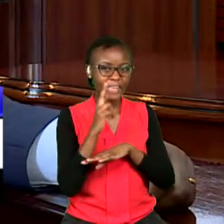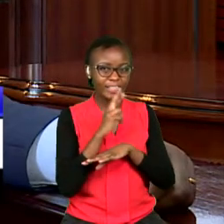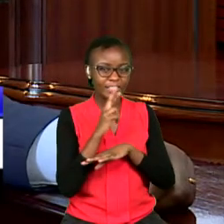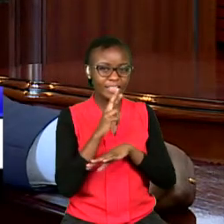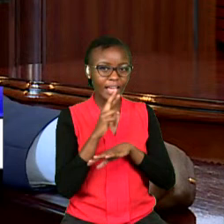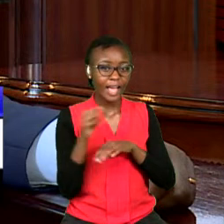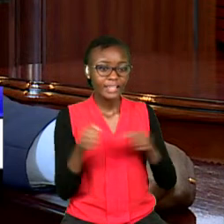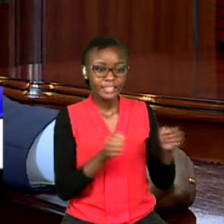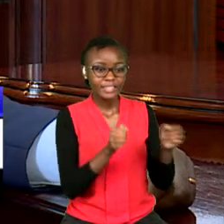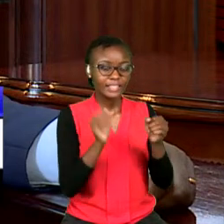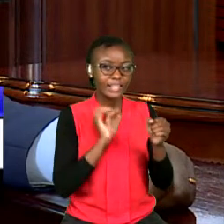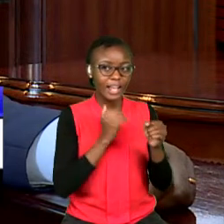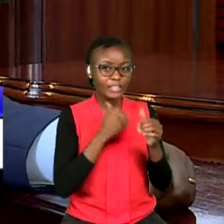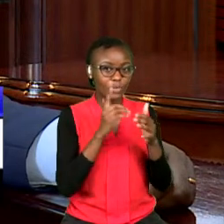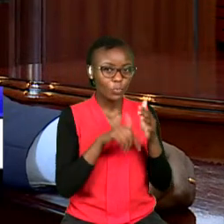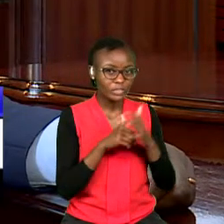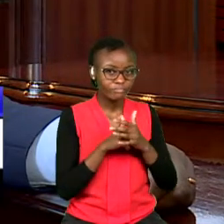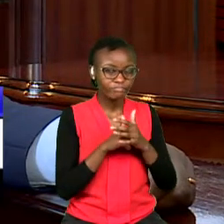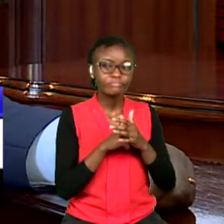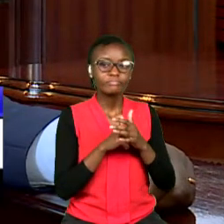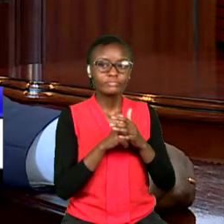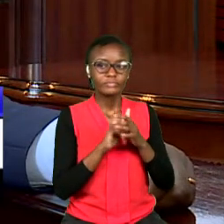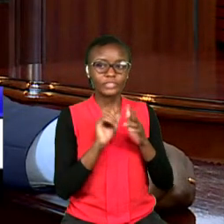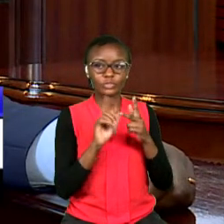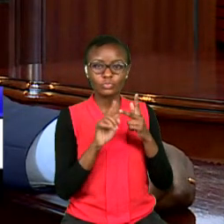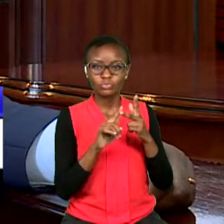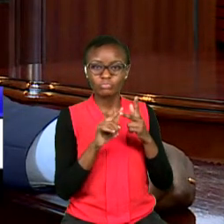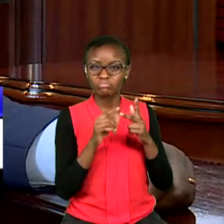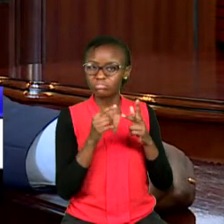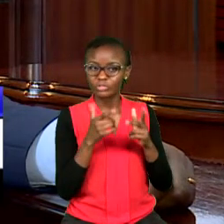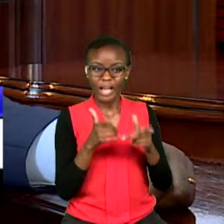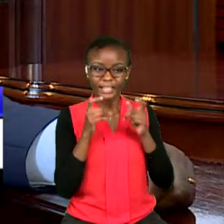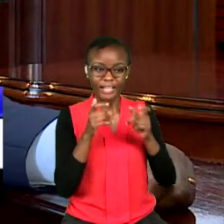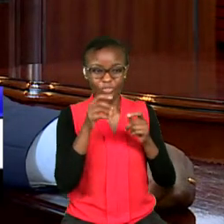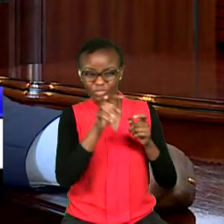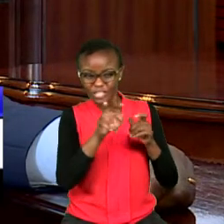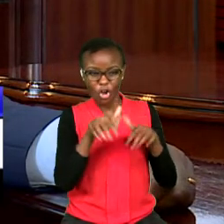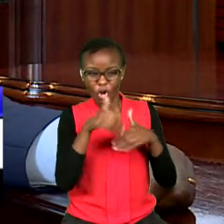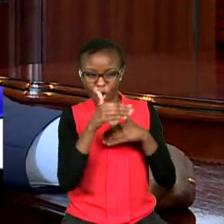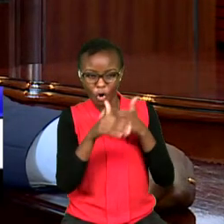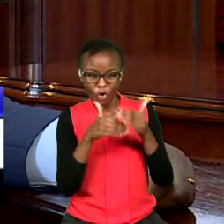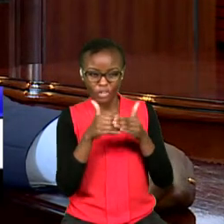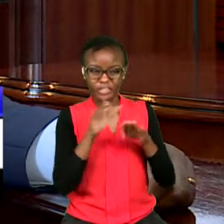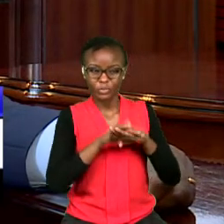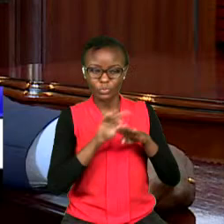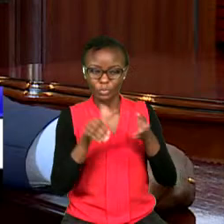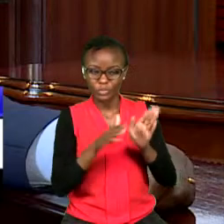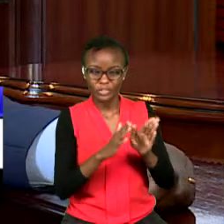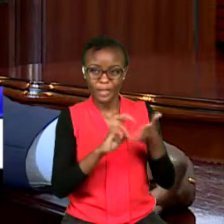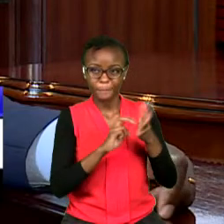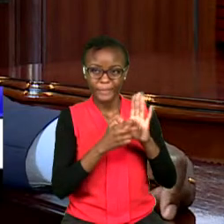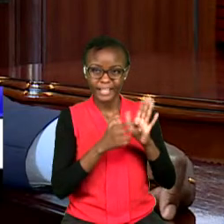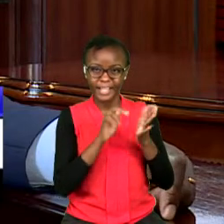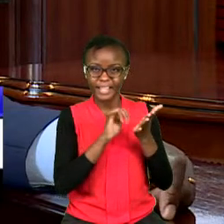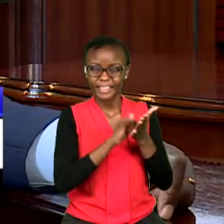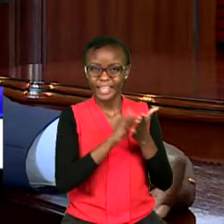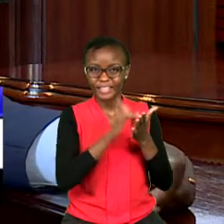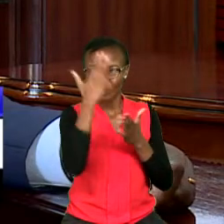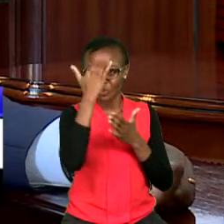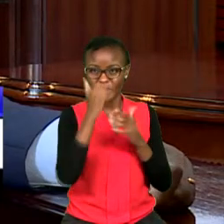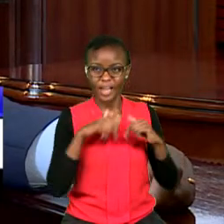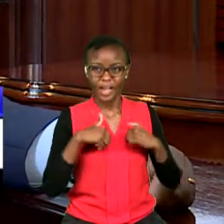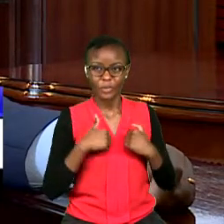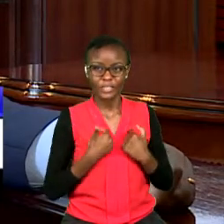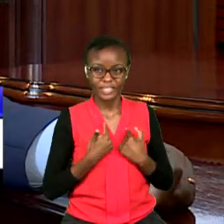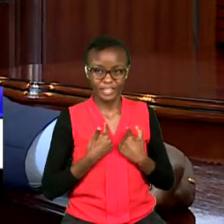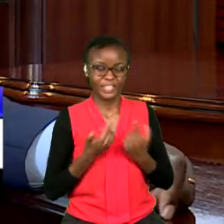be to be offensive. And that is what you have referred to. That's when it made us take over quite a number of